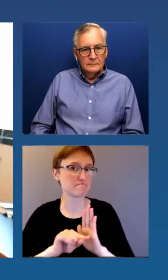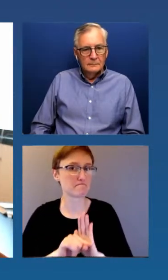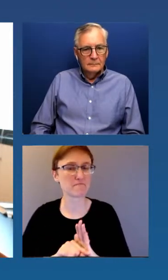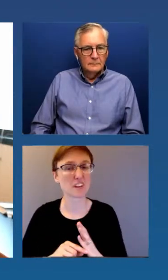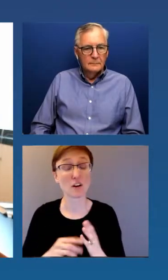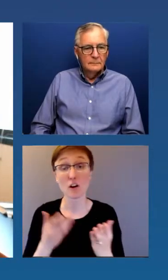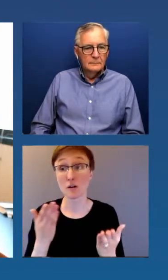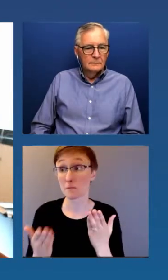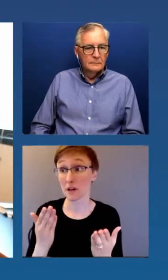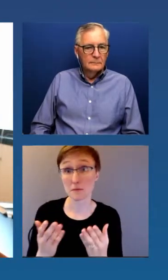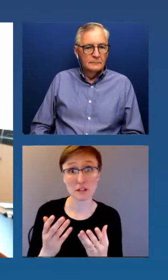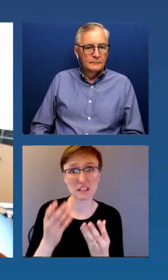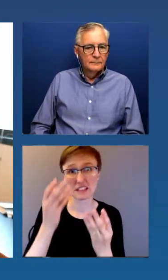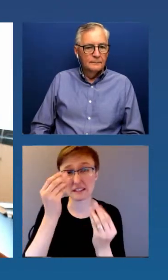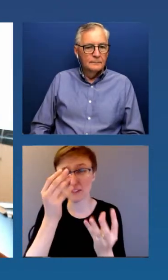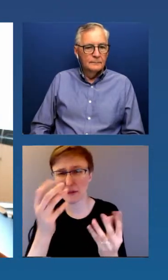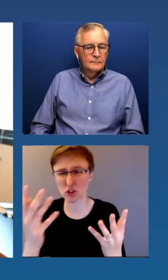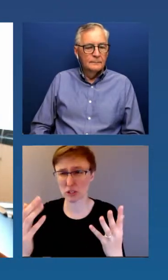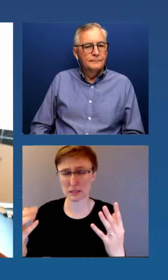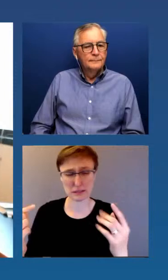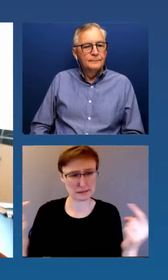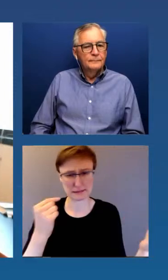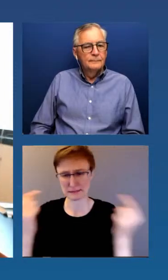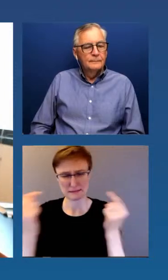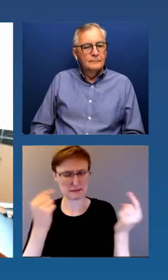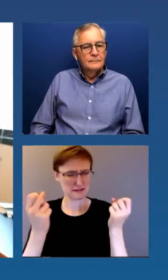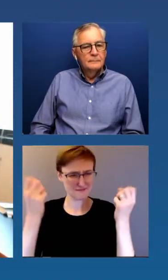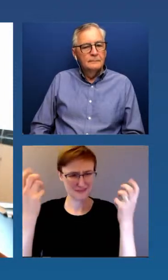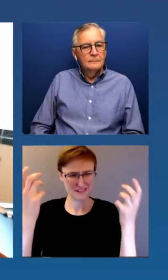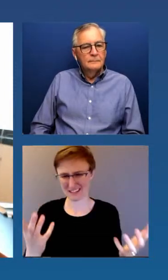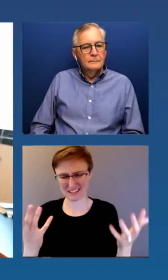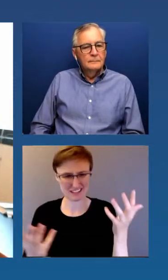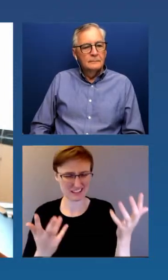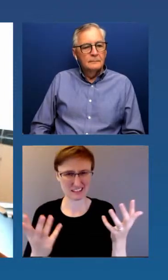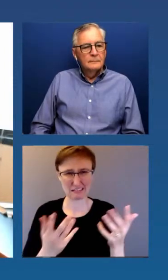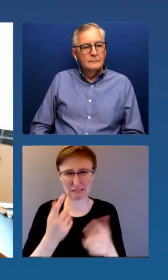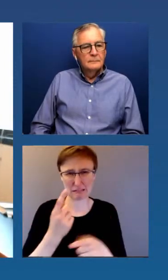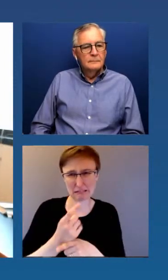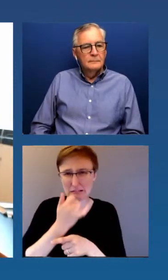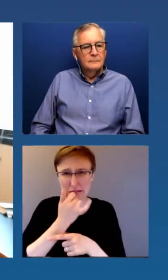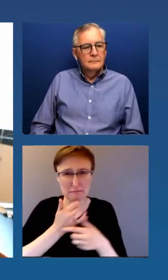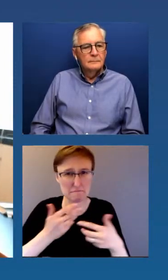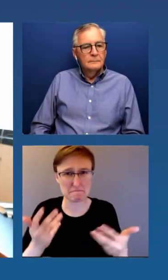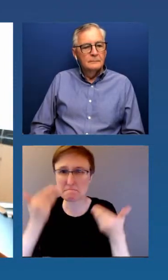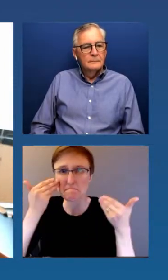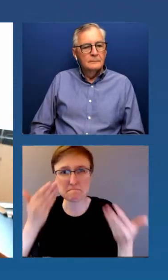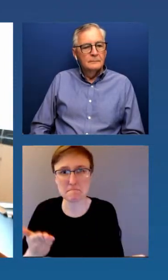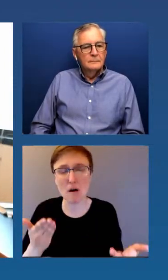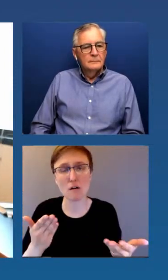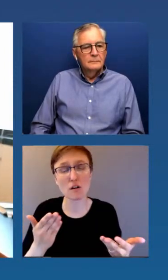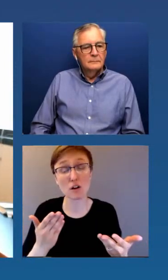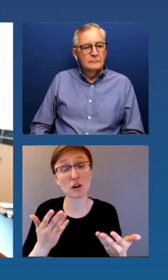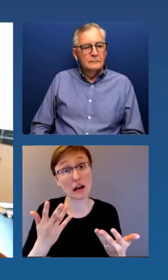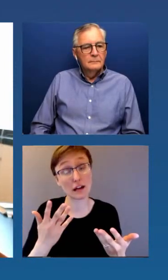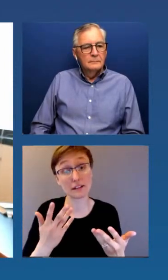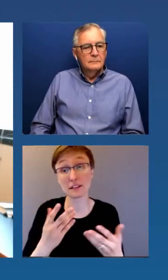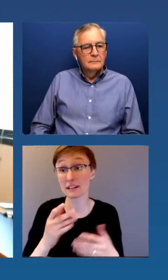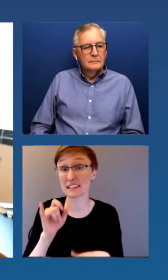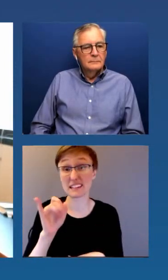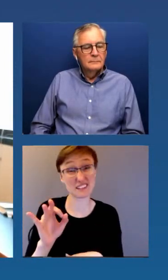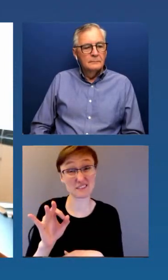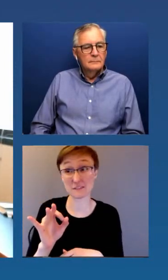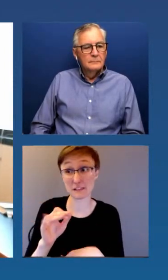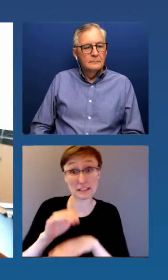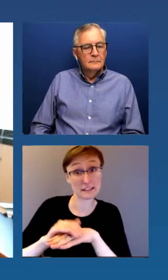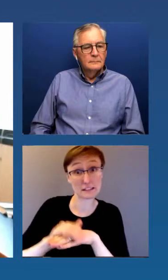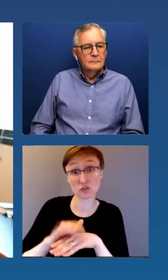information, misinformation, and disinformation, particularly if English or French is not their first language. Consider the person who doesn't have a